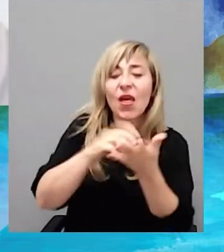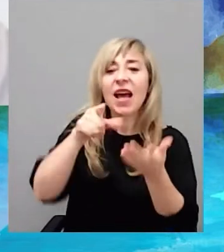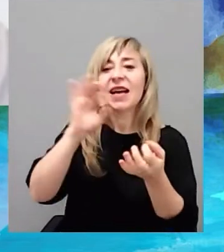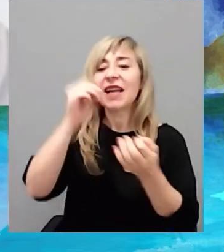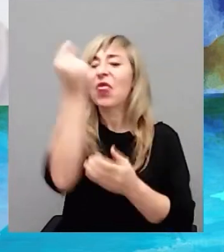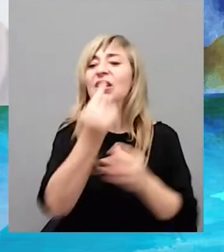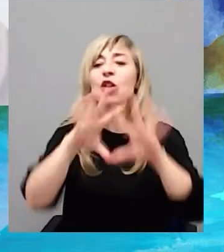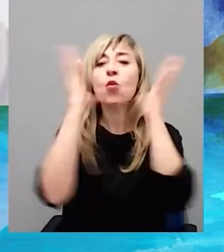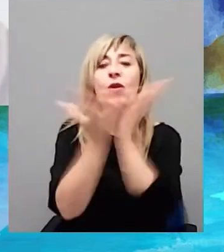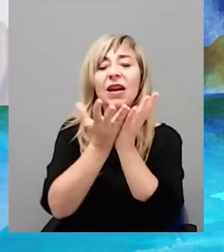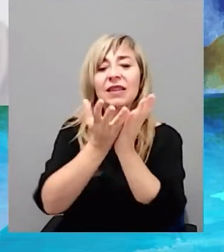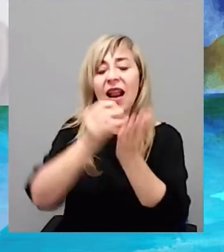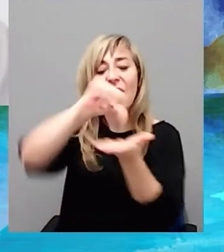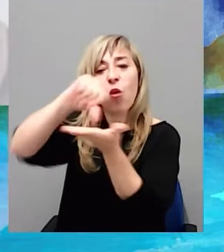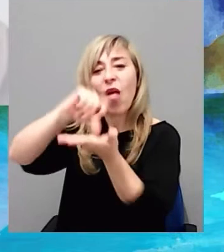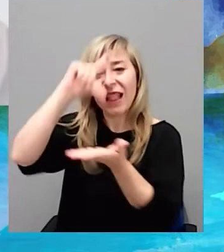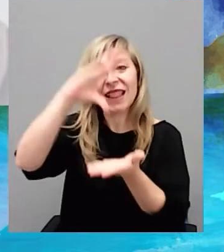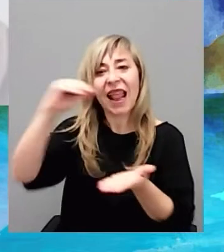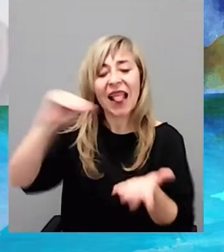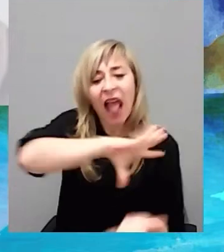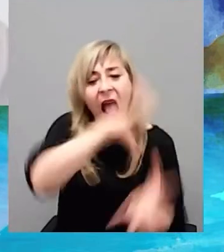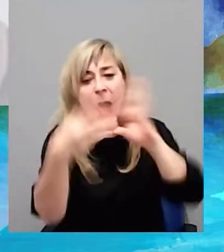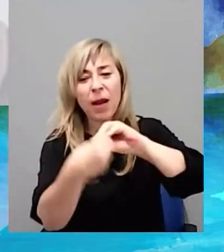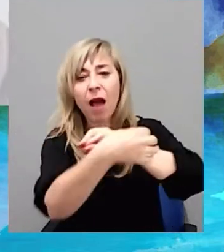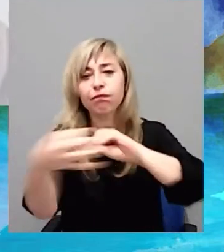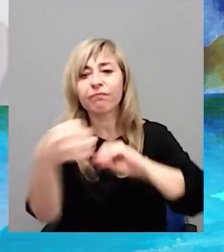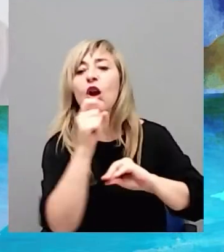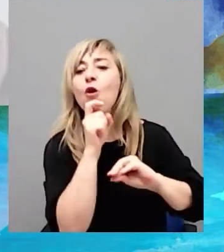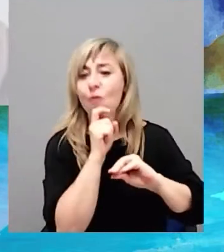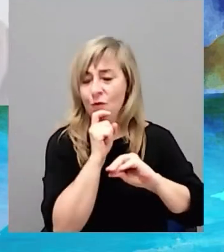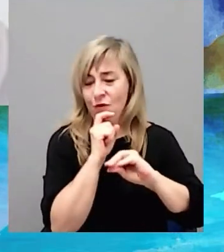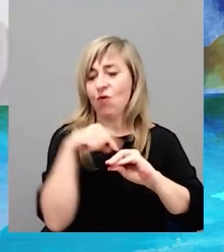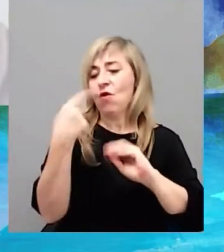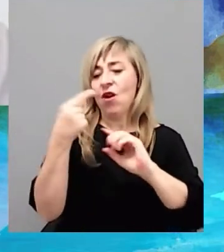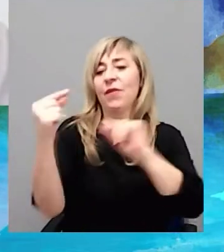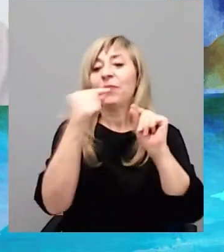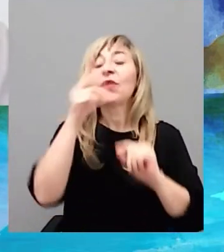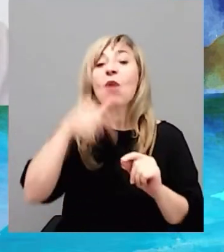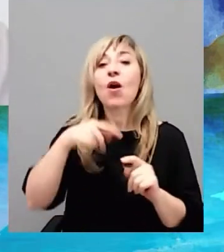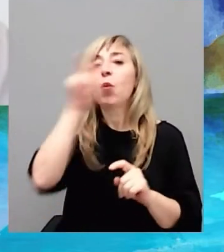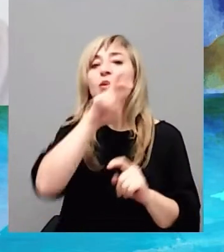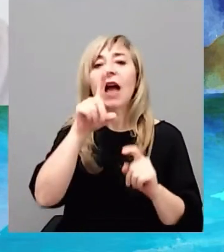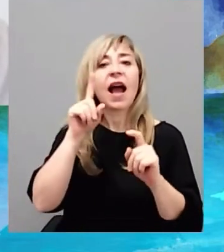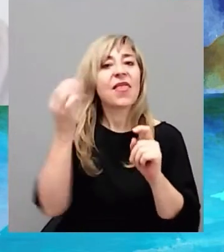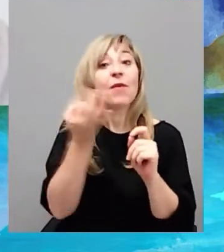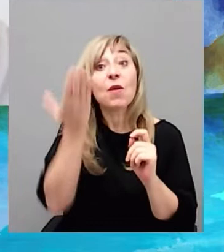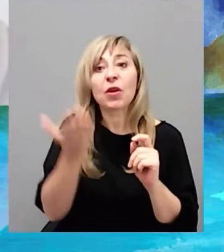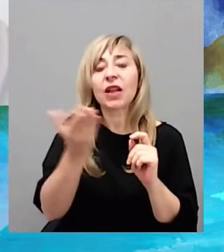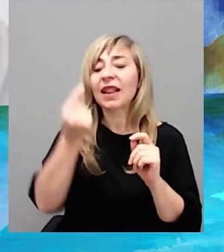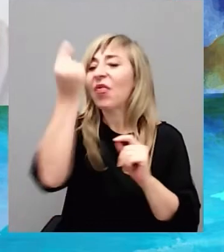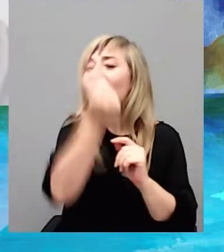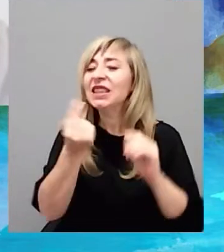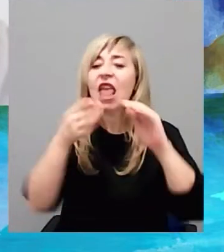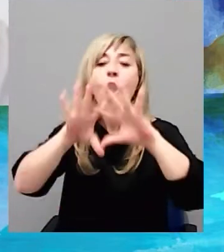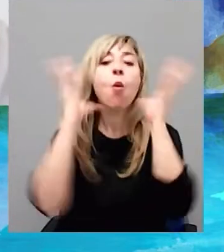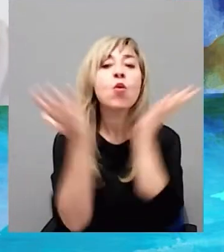the universal design concept within the development of smart cities. The first speaker is